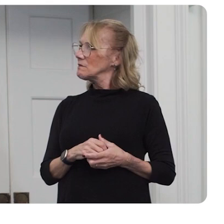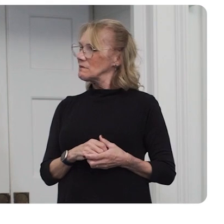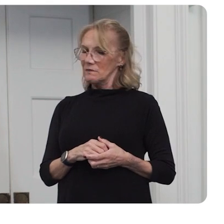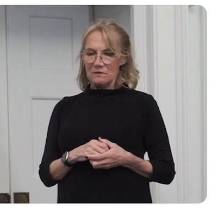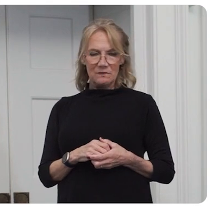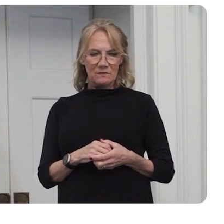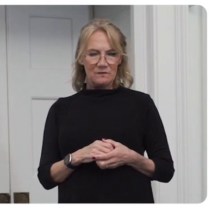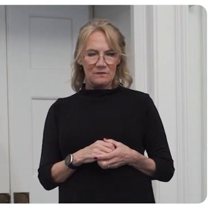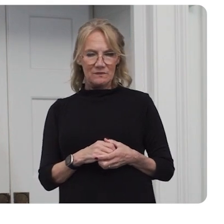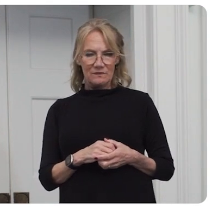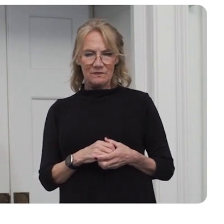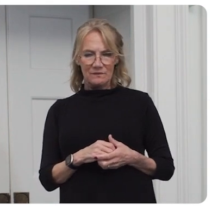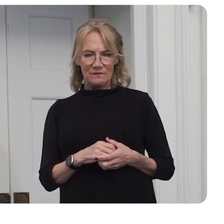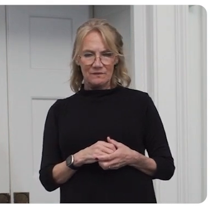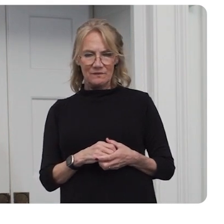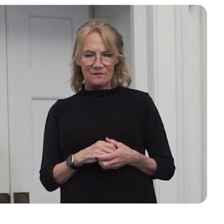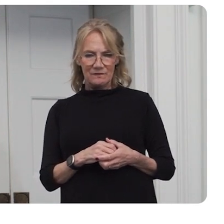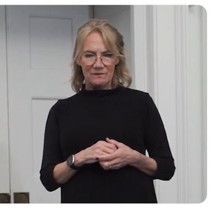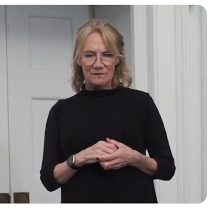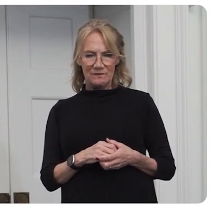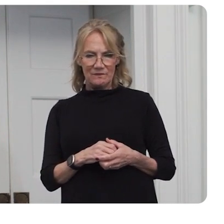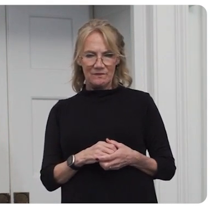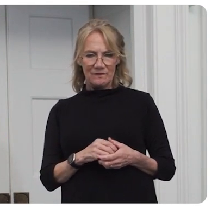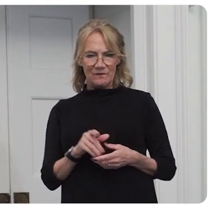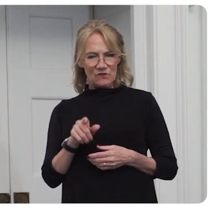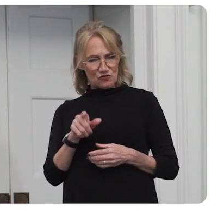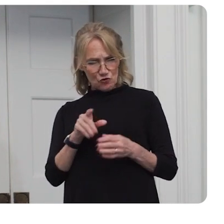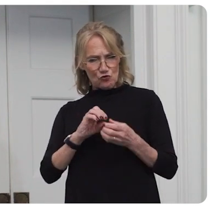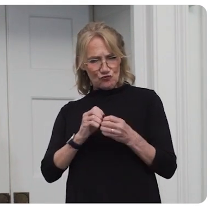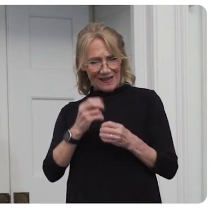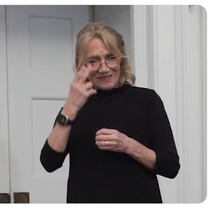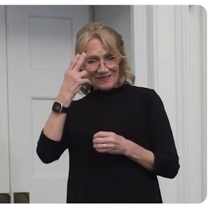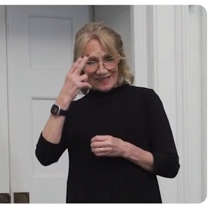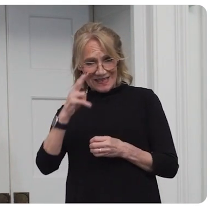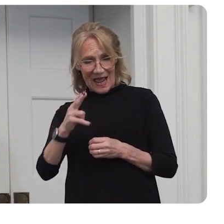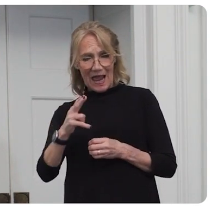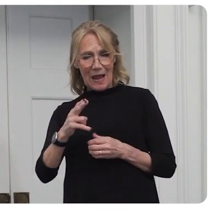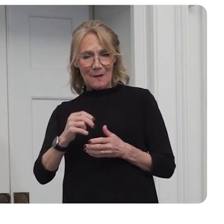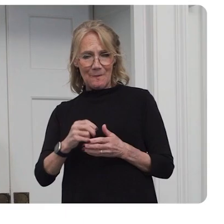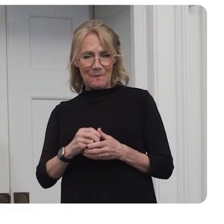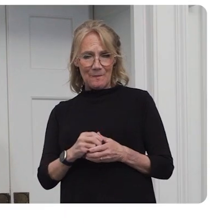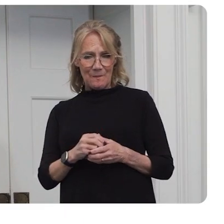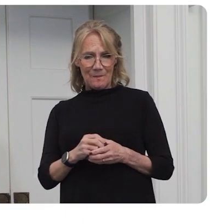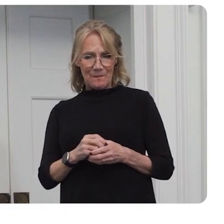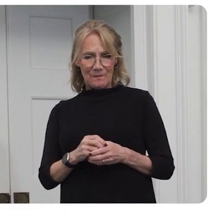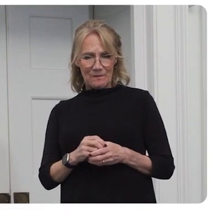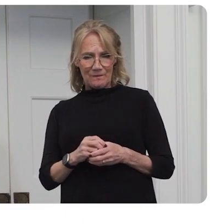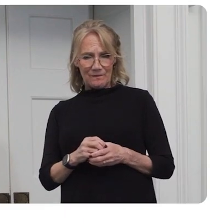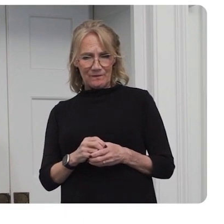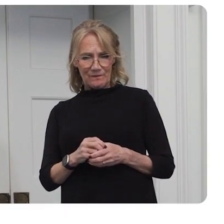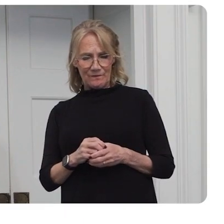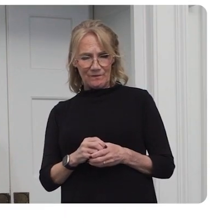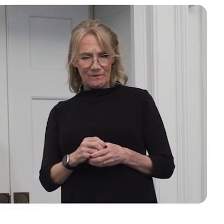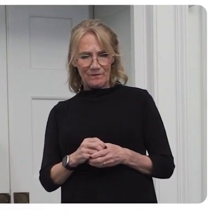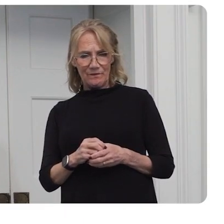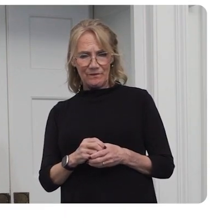So you came up with that much, did? So you creative enabler. My before creative Simon enabler, was called yeah. The Luke. previous Yeah. creative enabler.